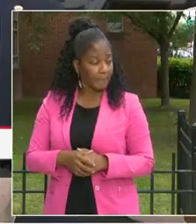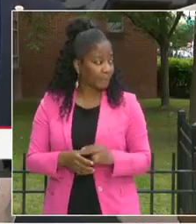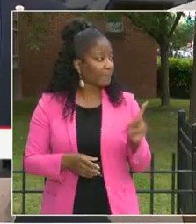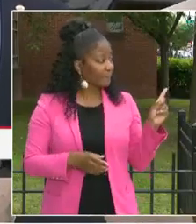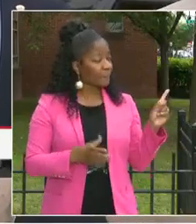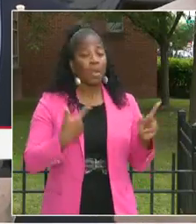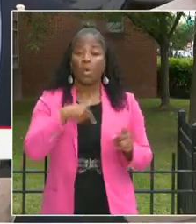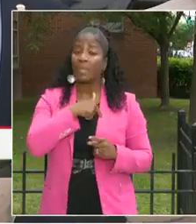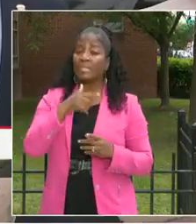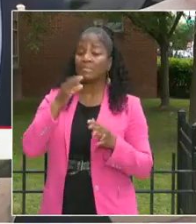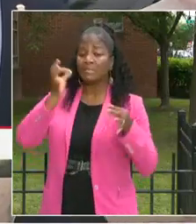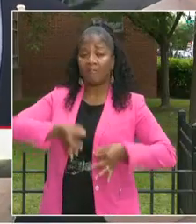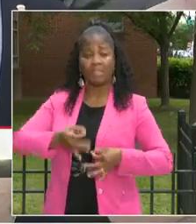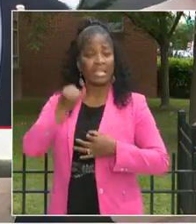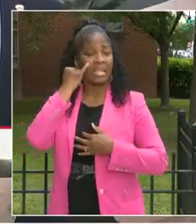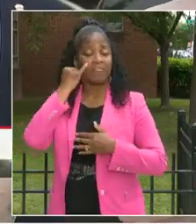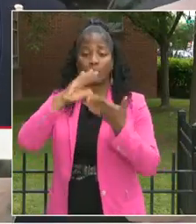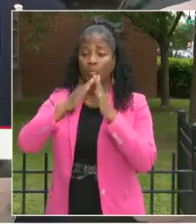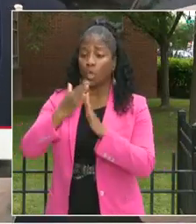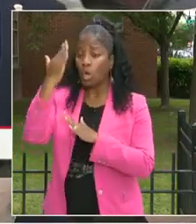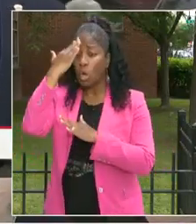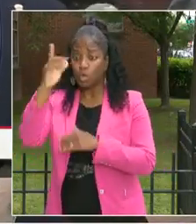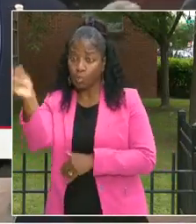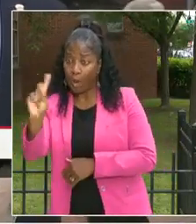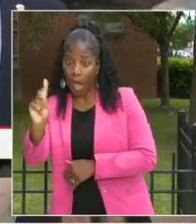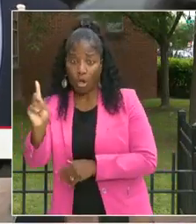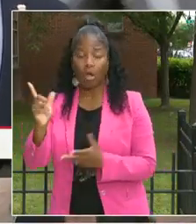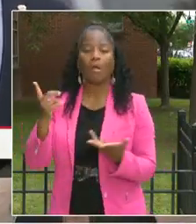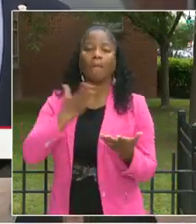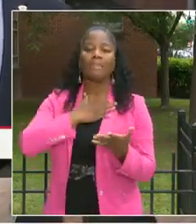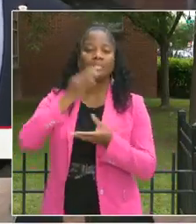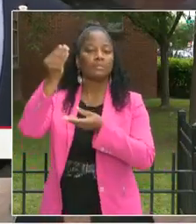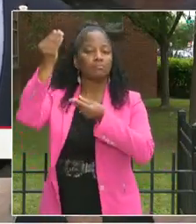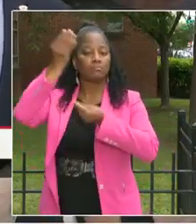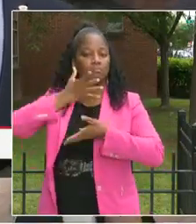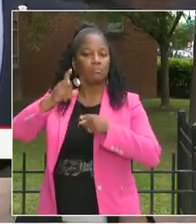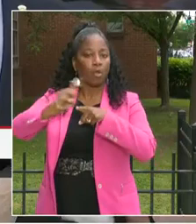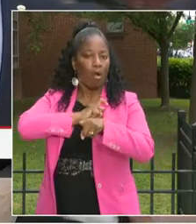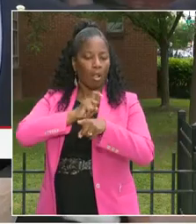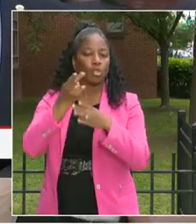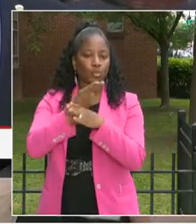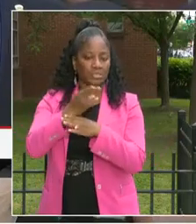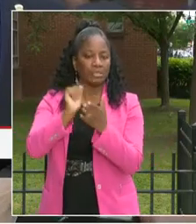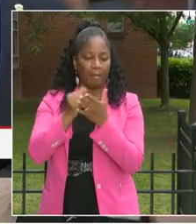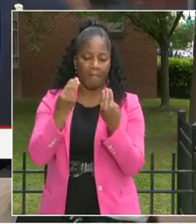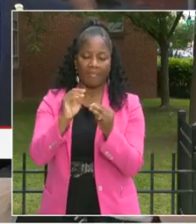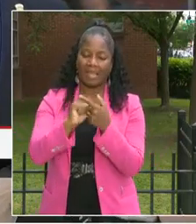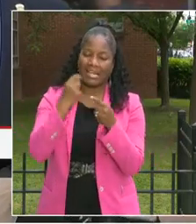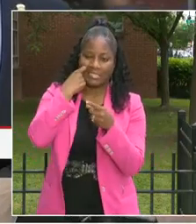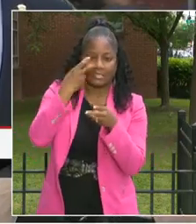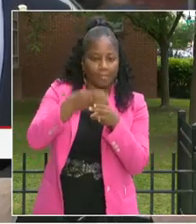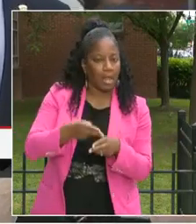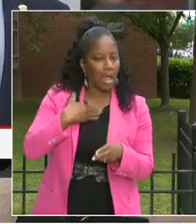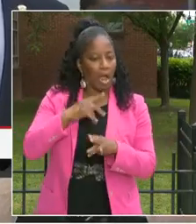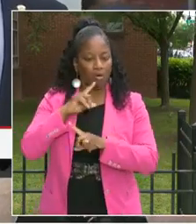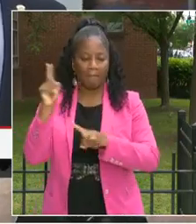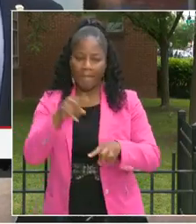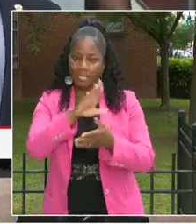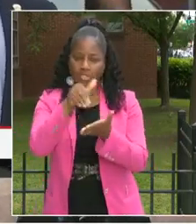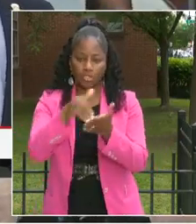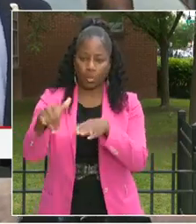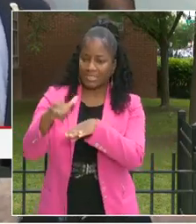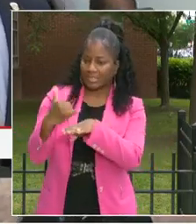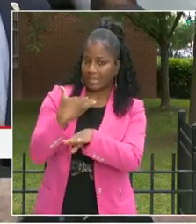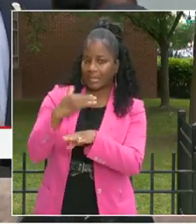We would definitely ask that if the community knows of his whereabouts to please give us a call at using the methods I've already mentioned, our command center, or send us a text